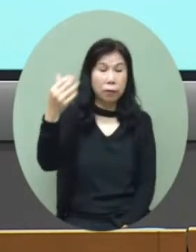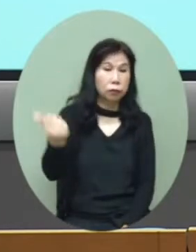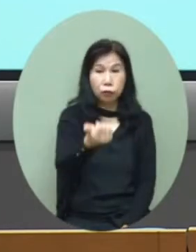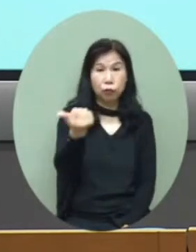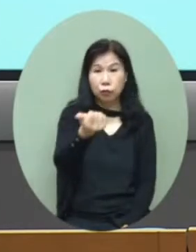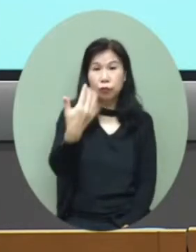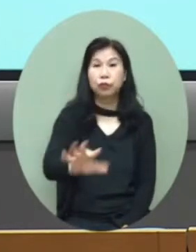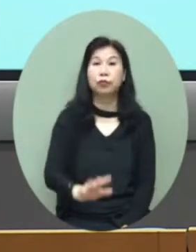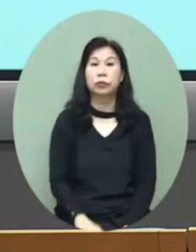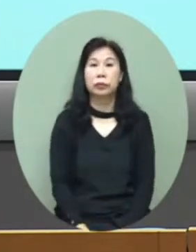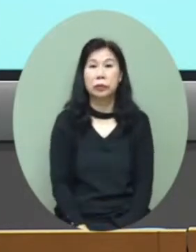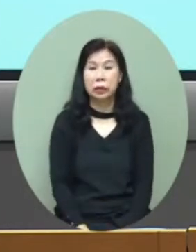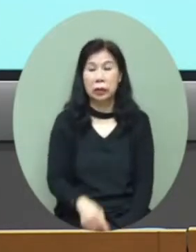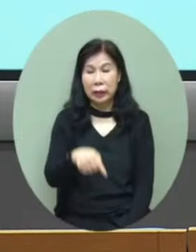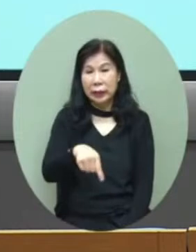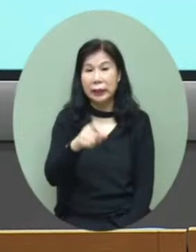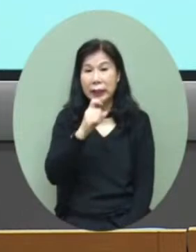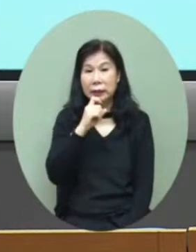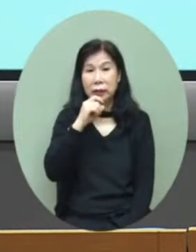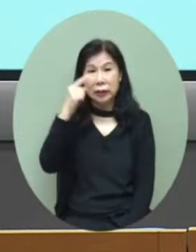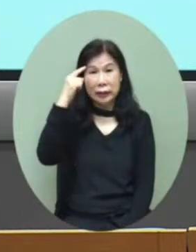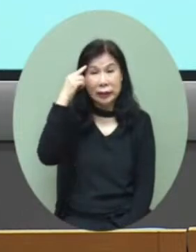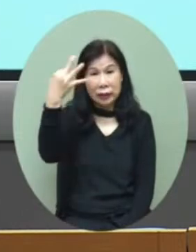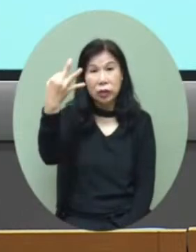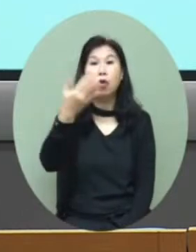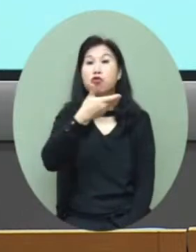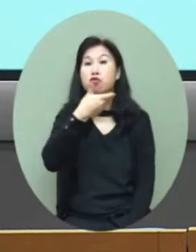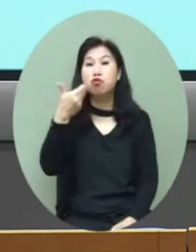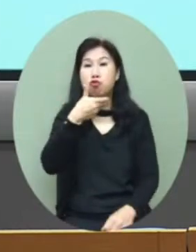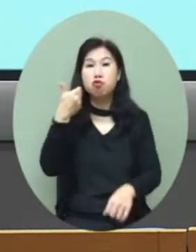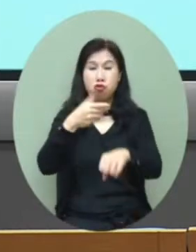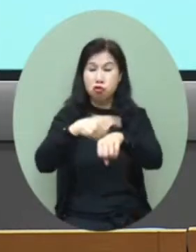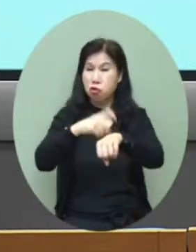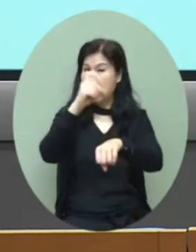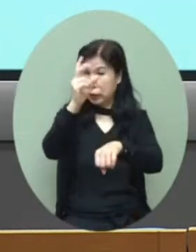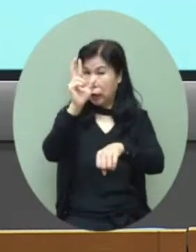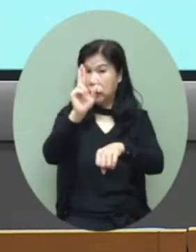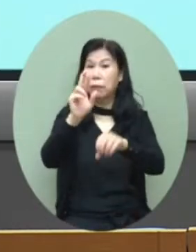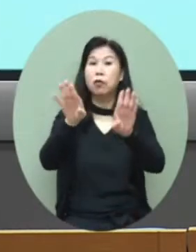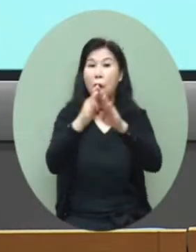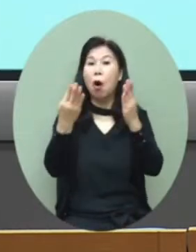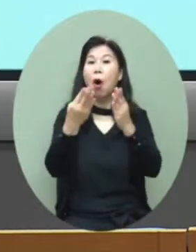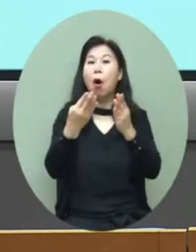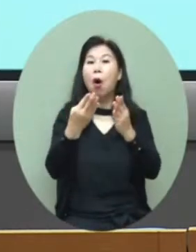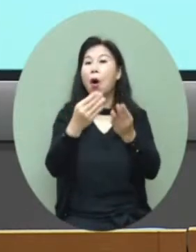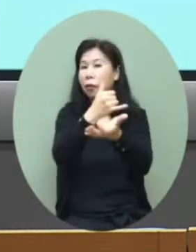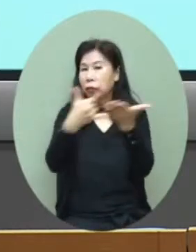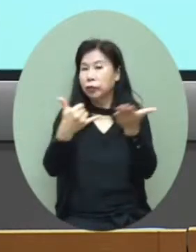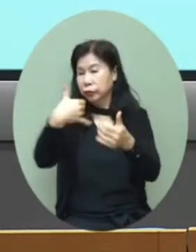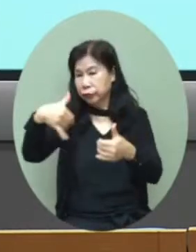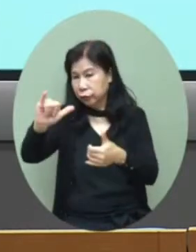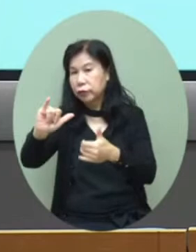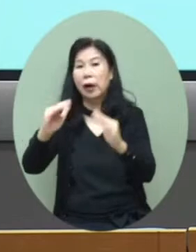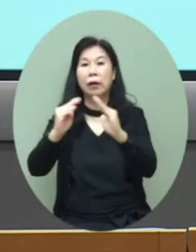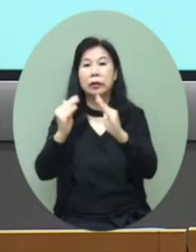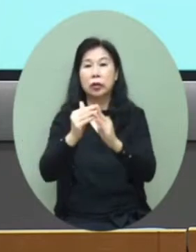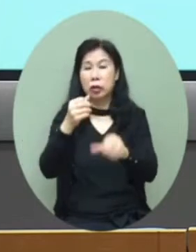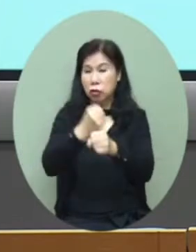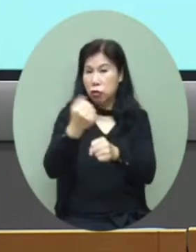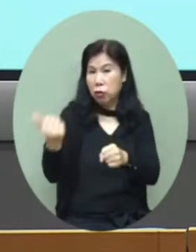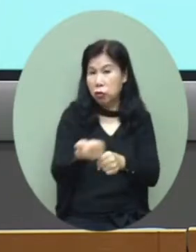the present 3+4 arrangement requires a 3-day quarantine. So on the morning of the 3rd